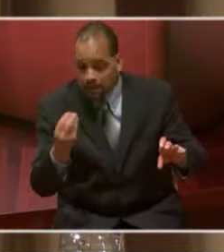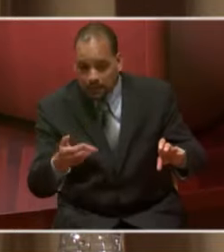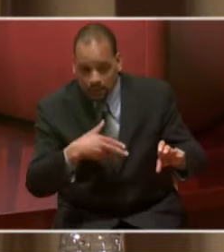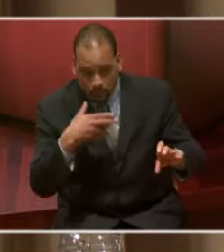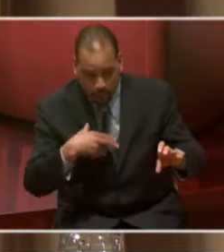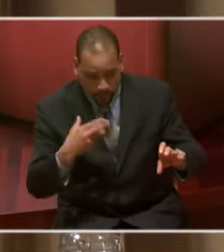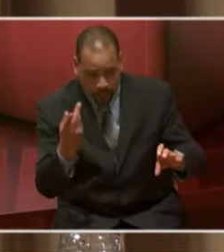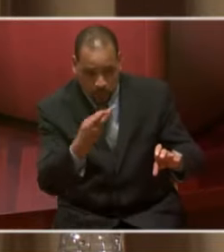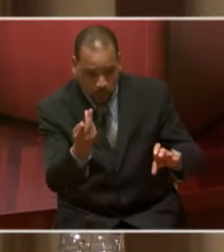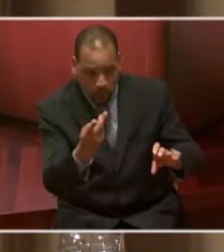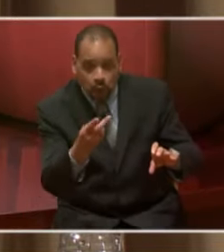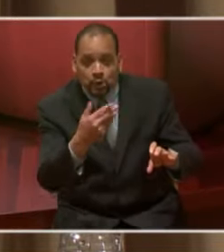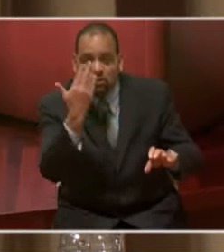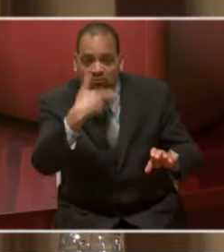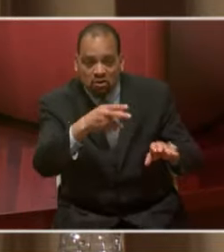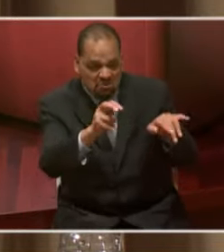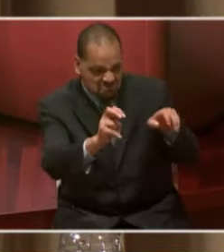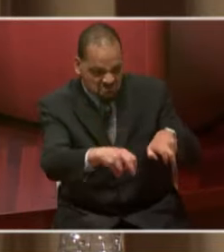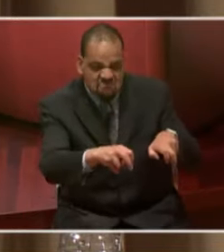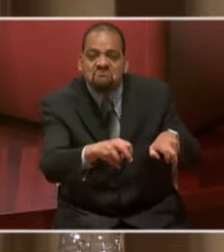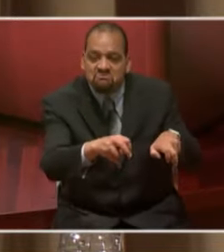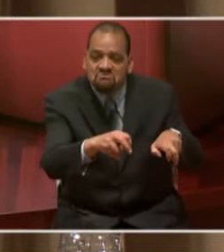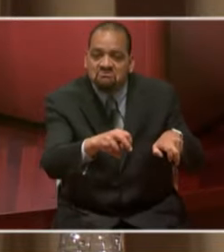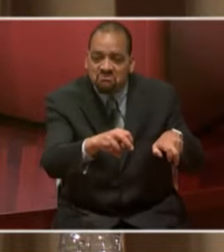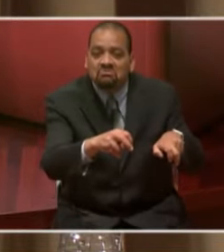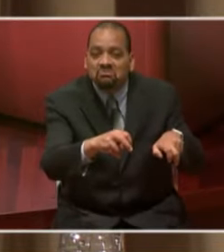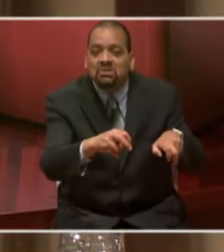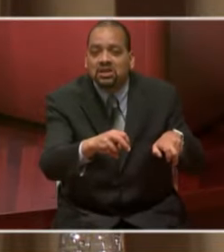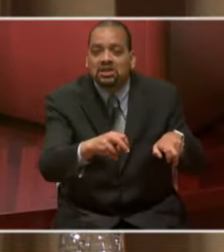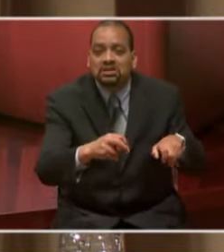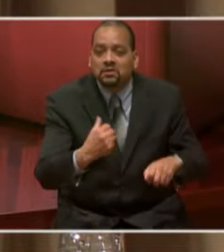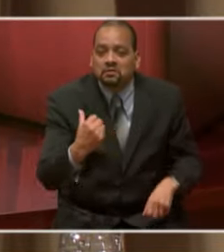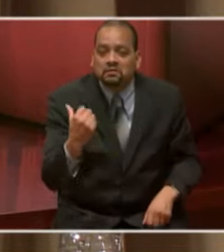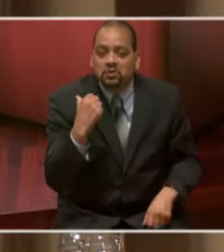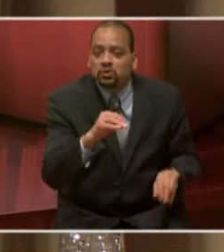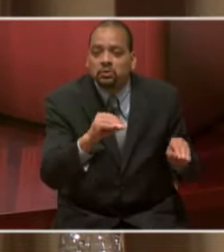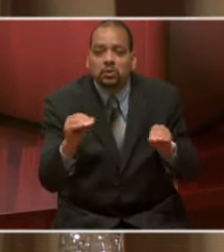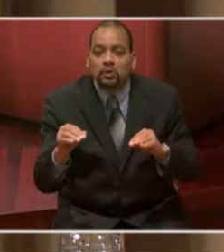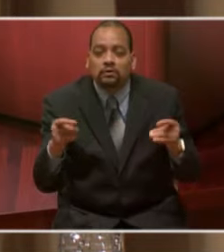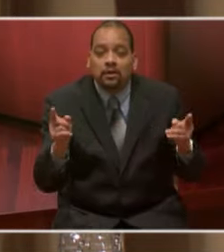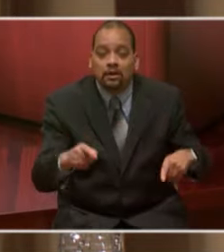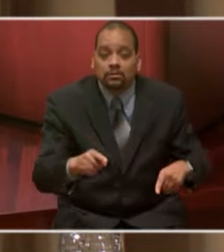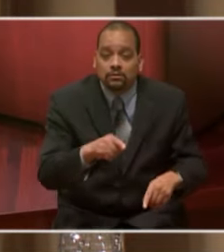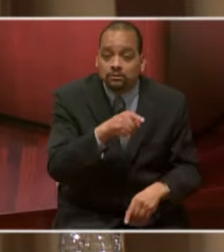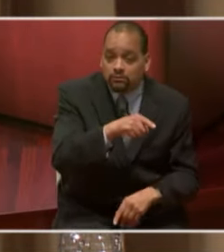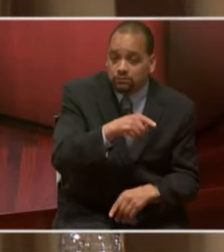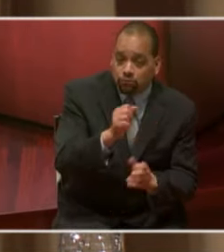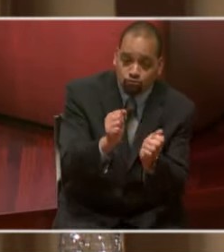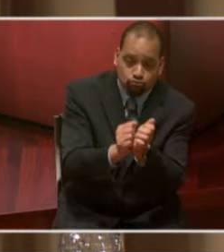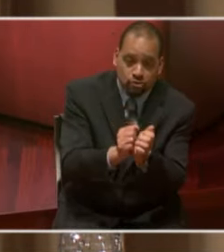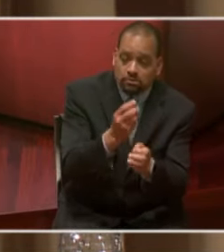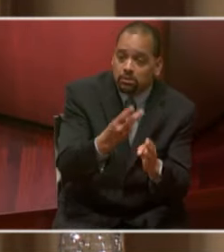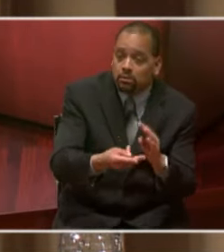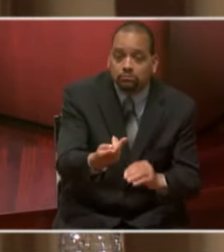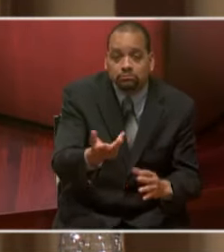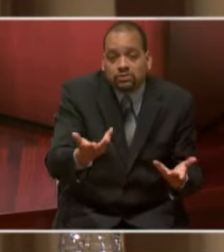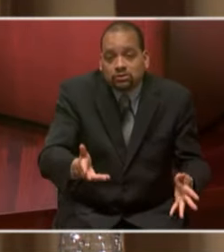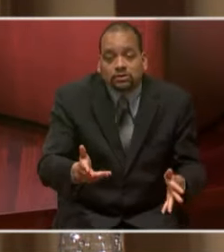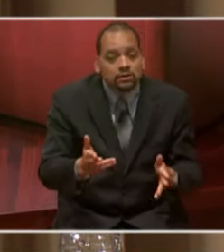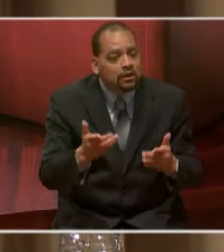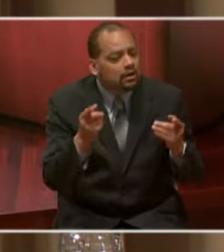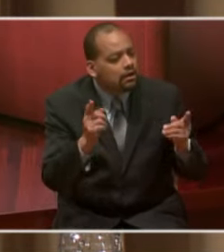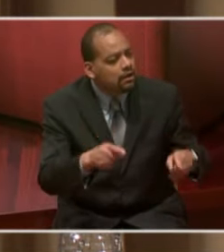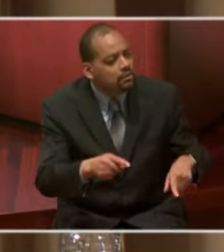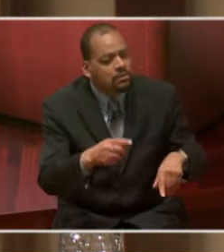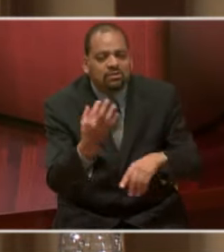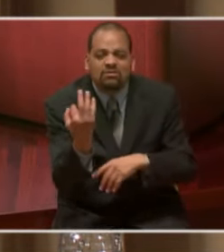And kept knocking, and the elderly black man came to the door. We said, "We're the Freedom Riders. We're in trouble. please